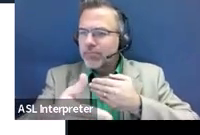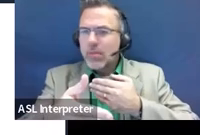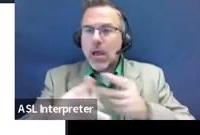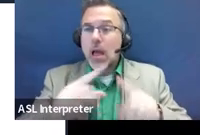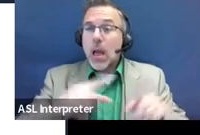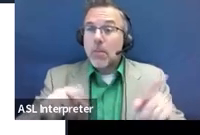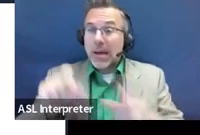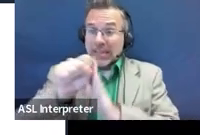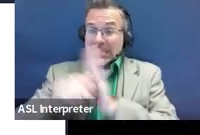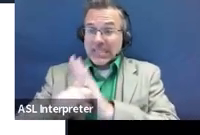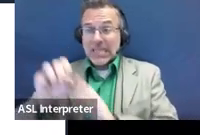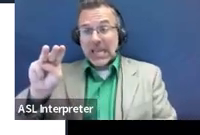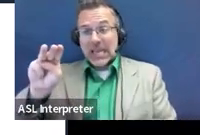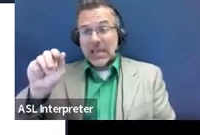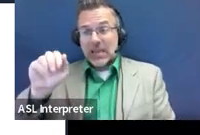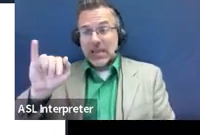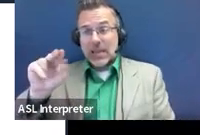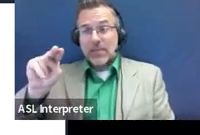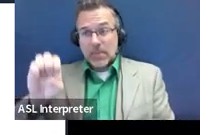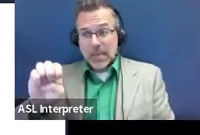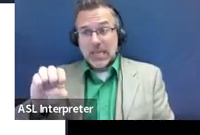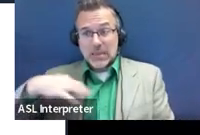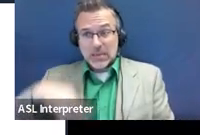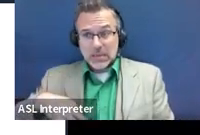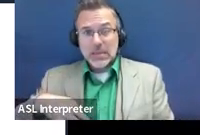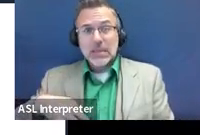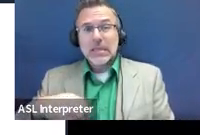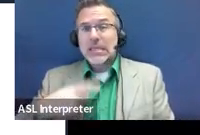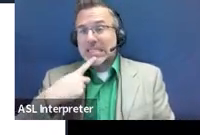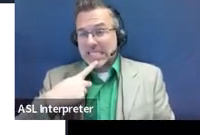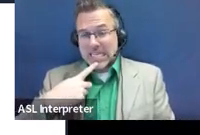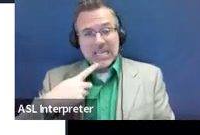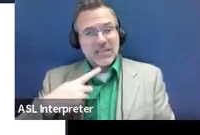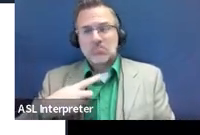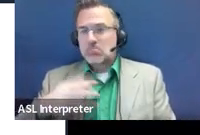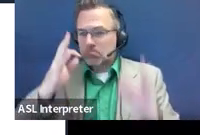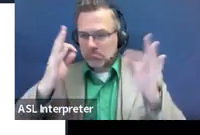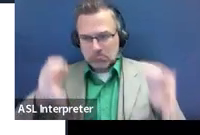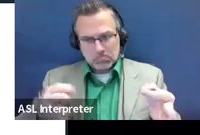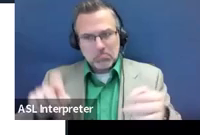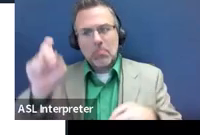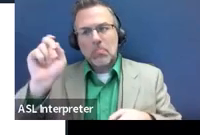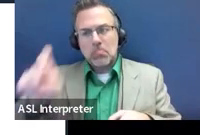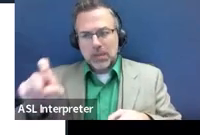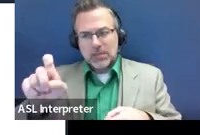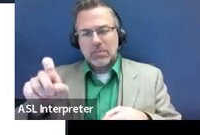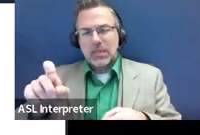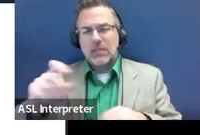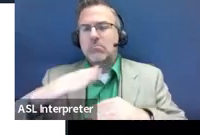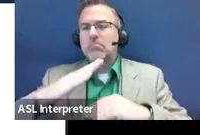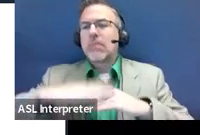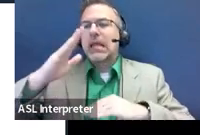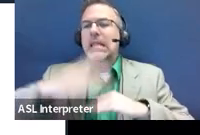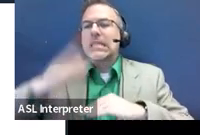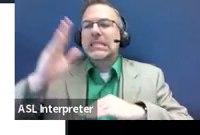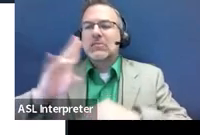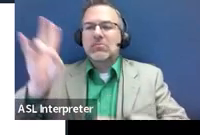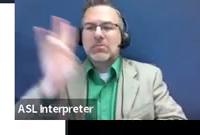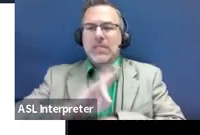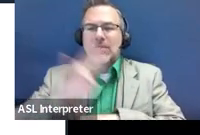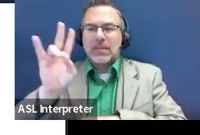Maine went above and beyond and said, no, it has to be at least 7 days prior to when those will go into